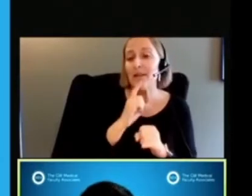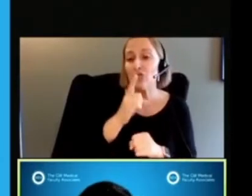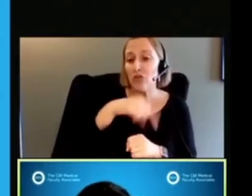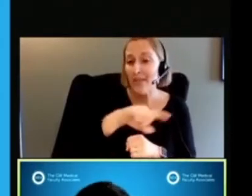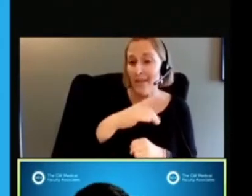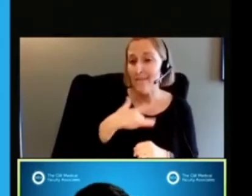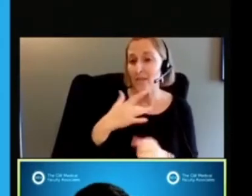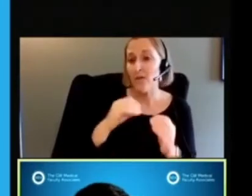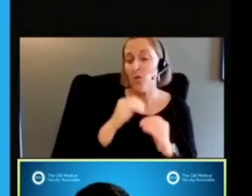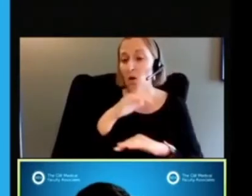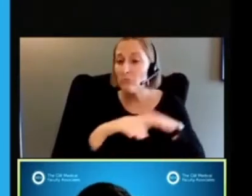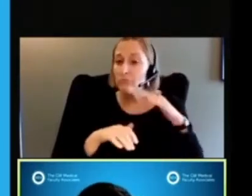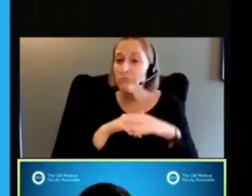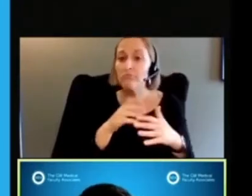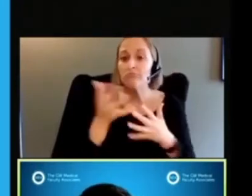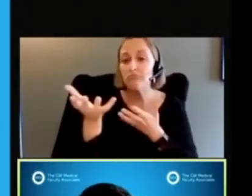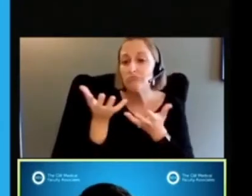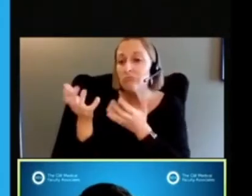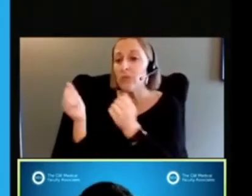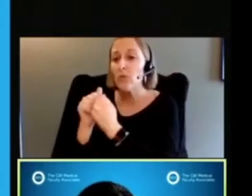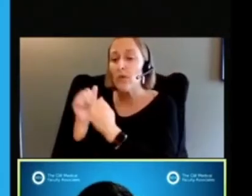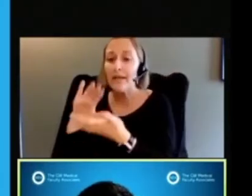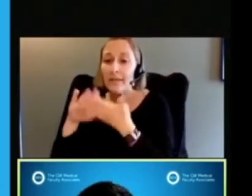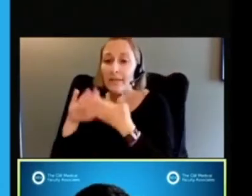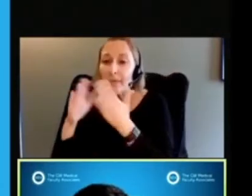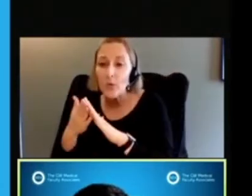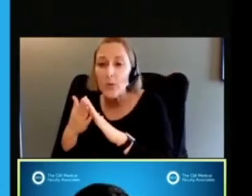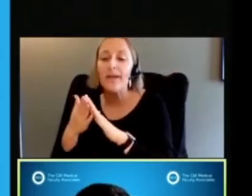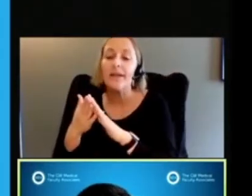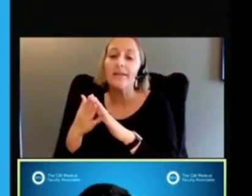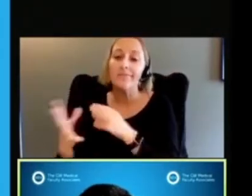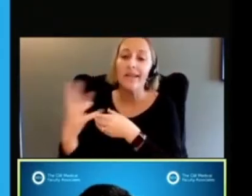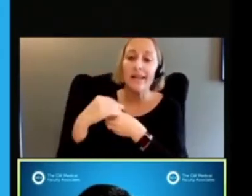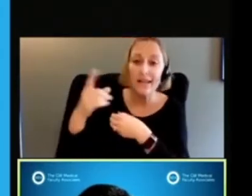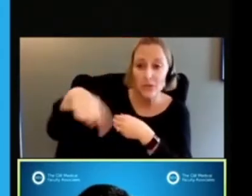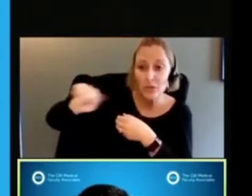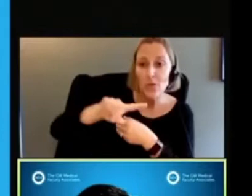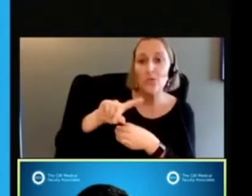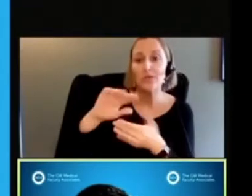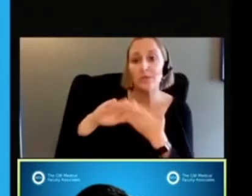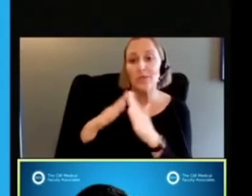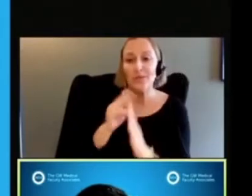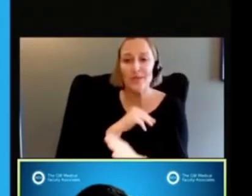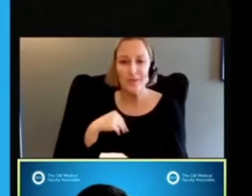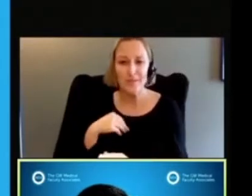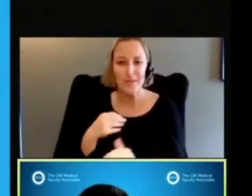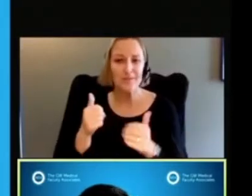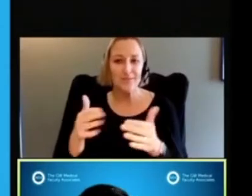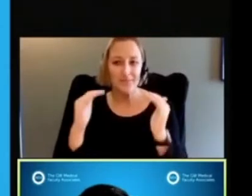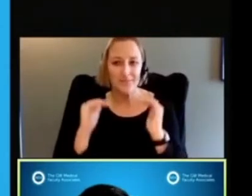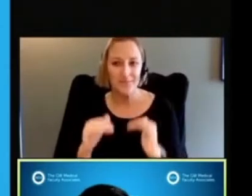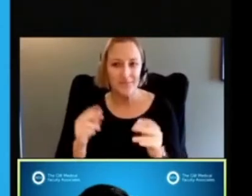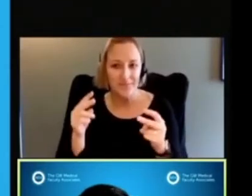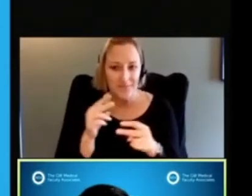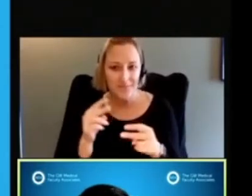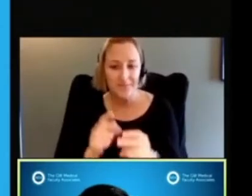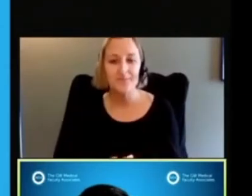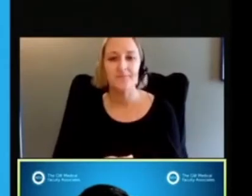the community and engaging community members. Next slide, please.